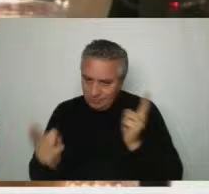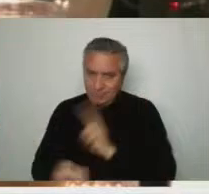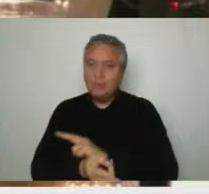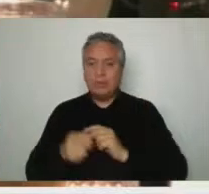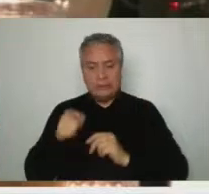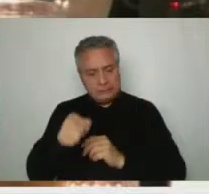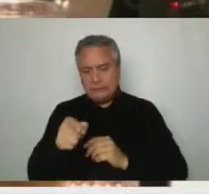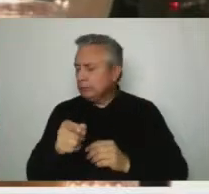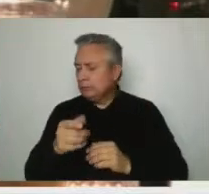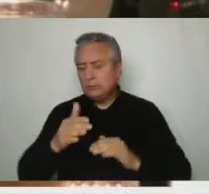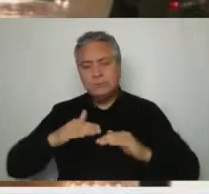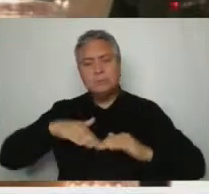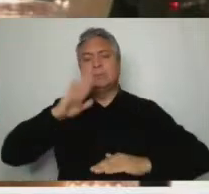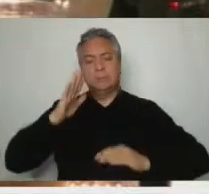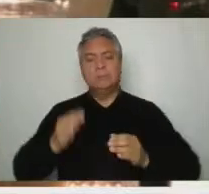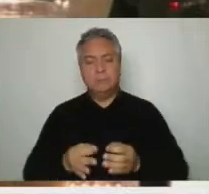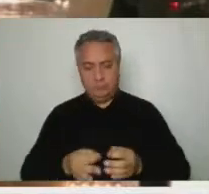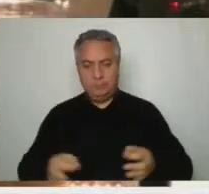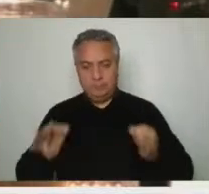very important.